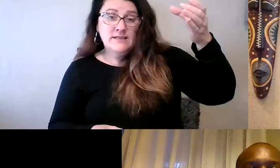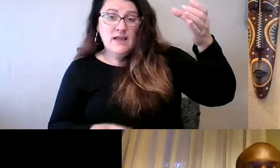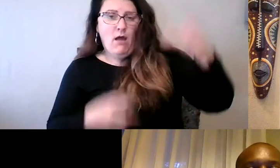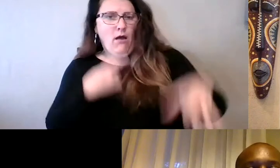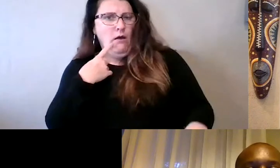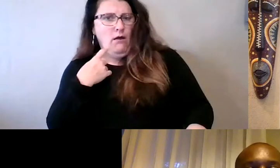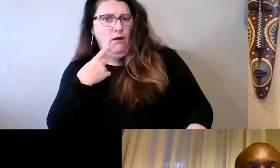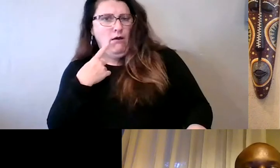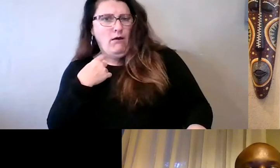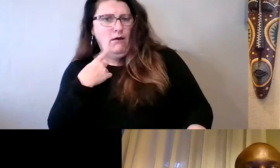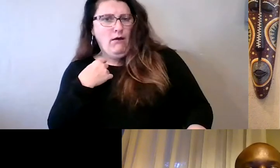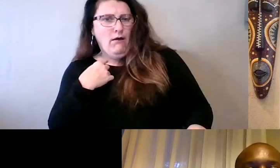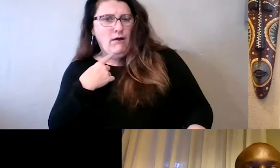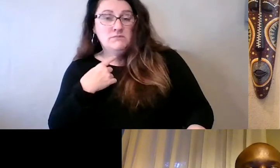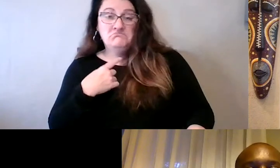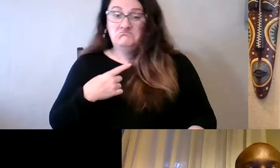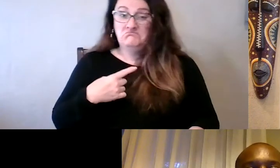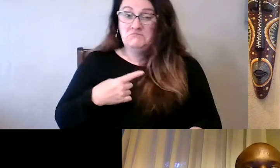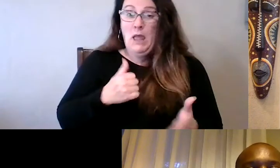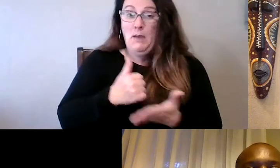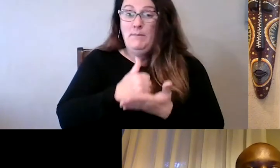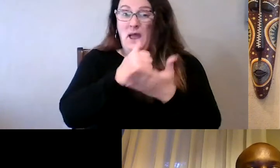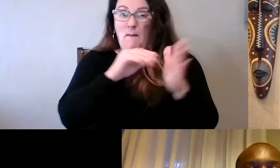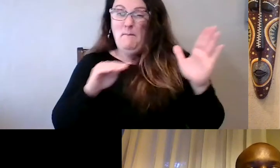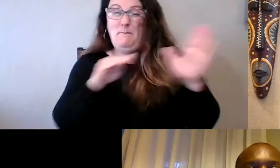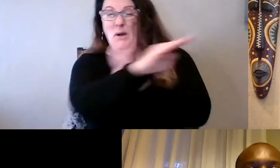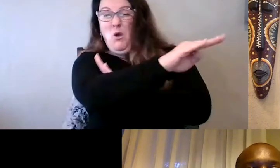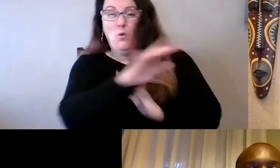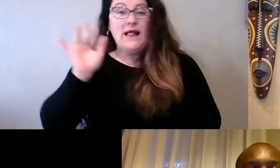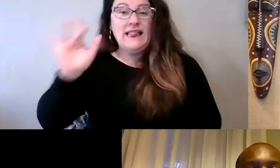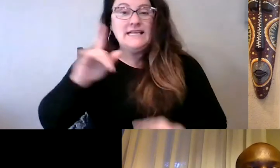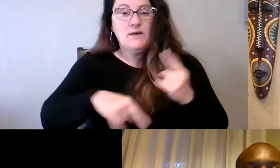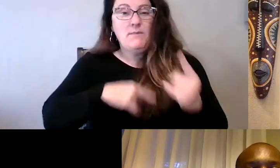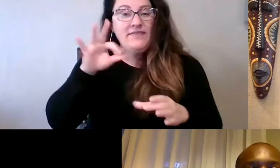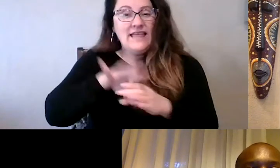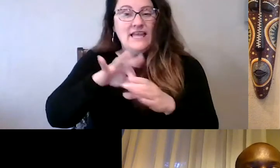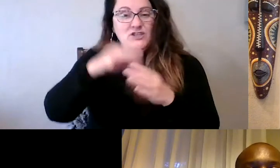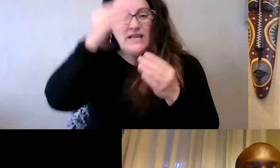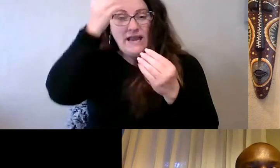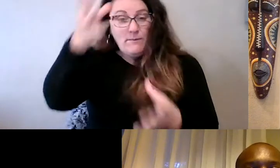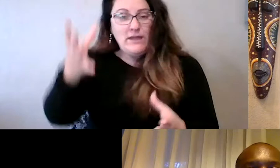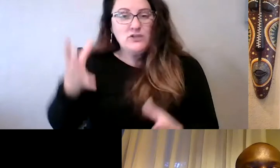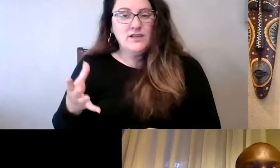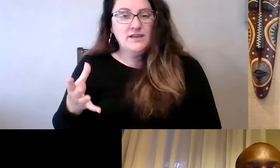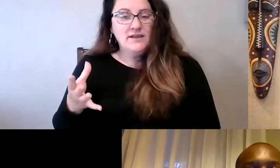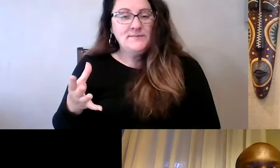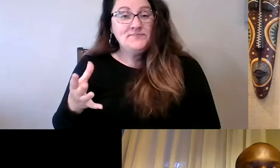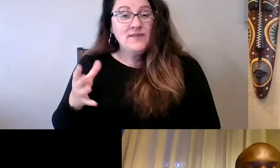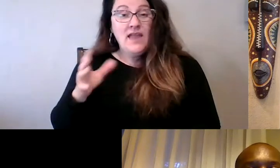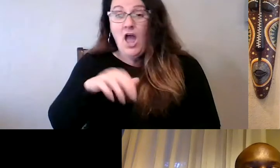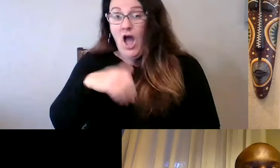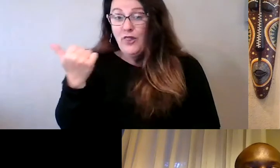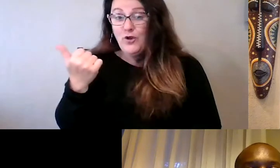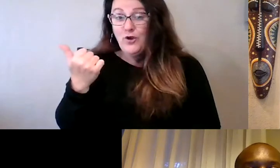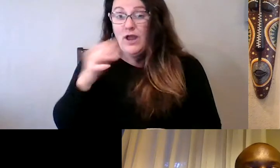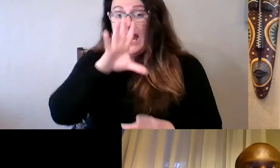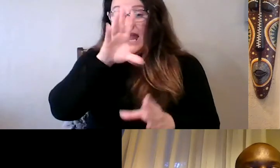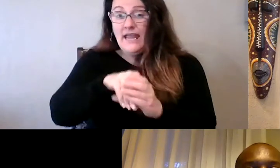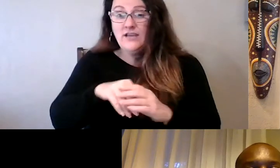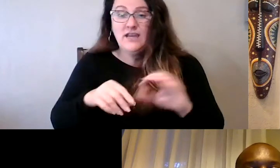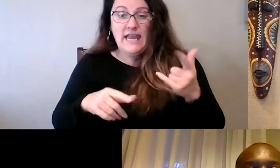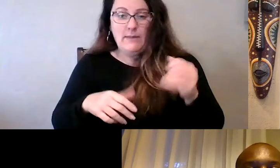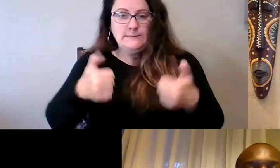controversial, but it also like helped skyrocket clicks about the election and election information. And then the other thing they did is they engaged